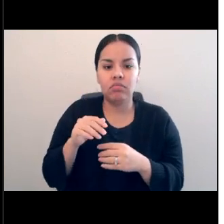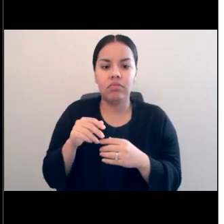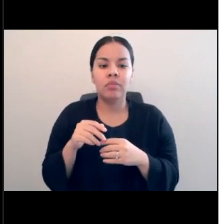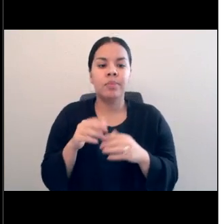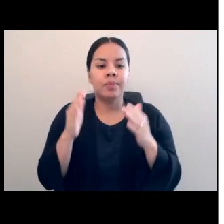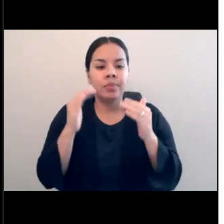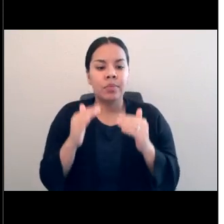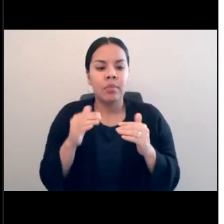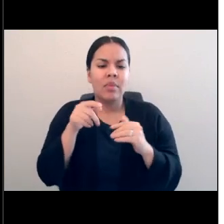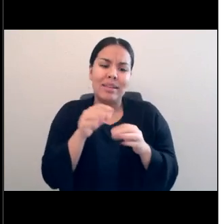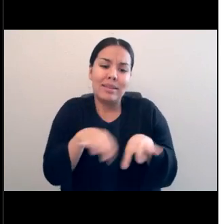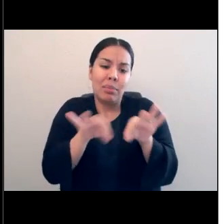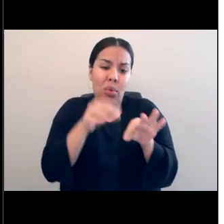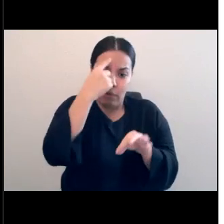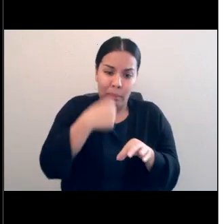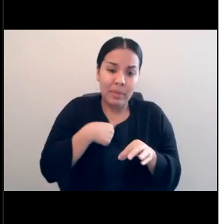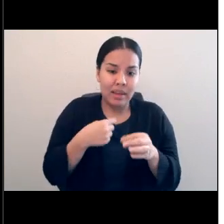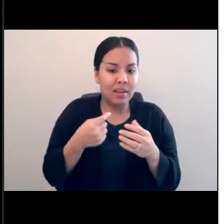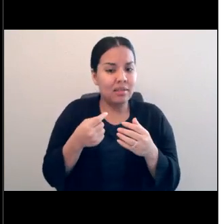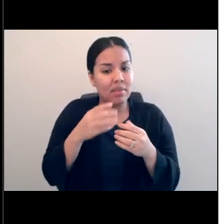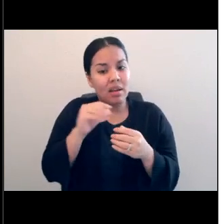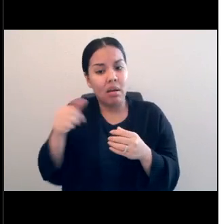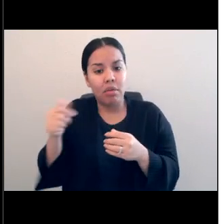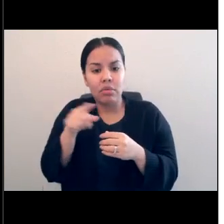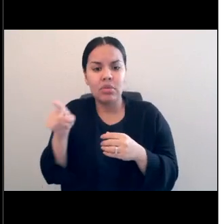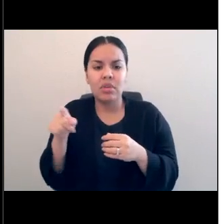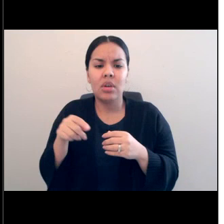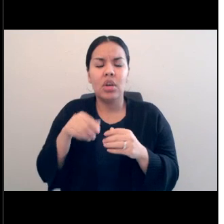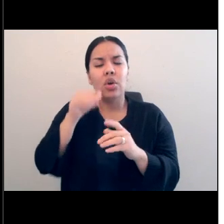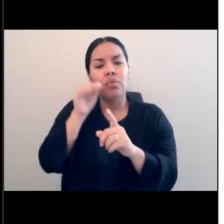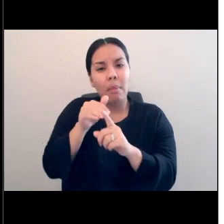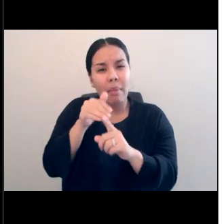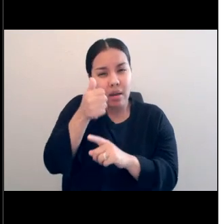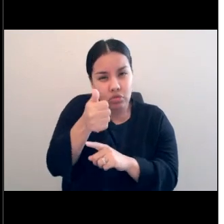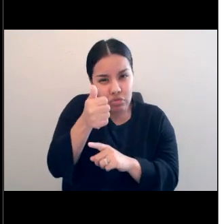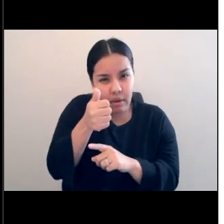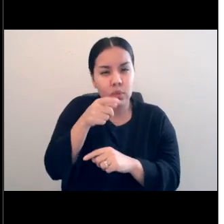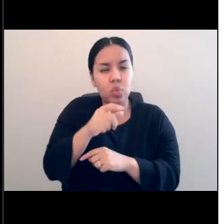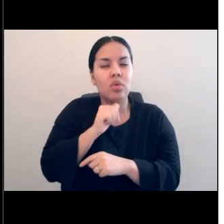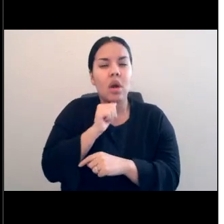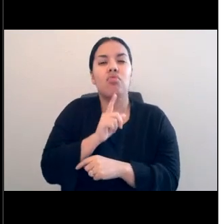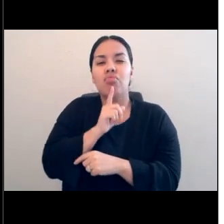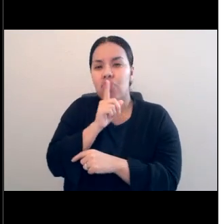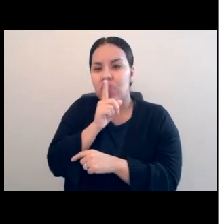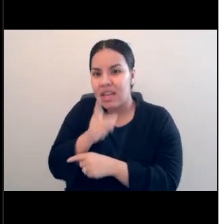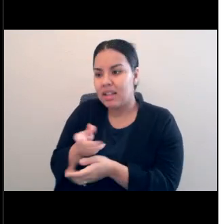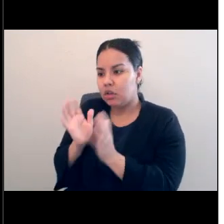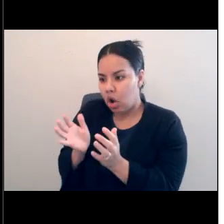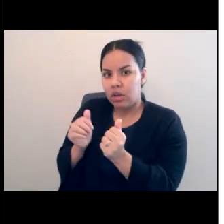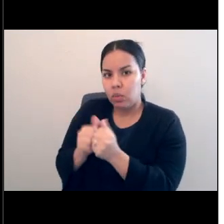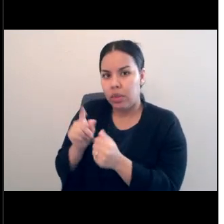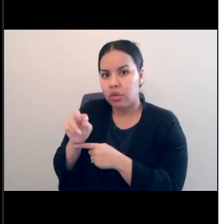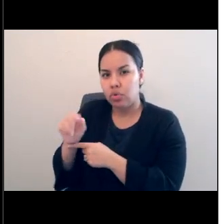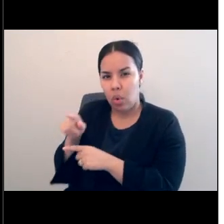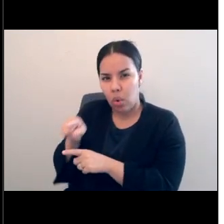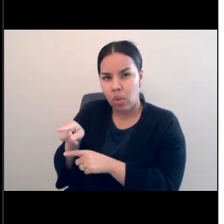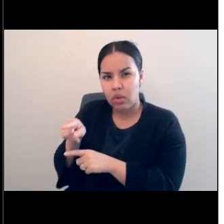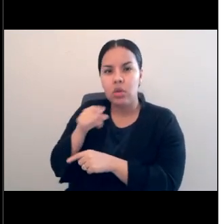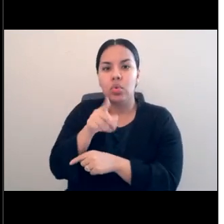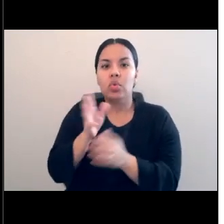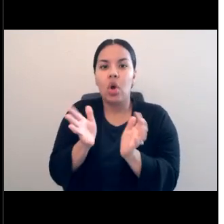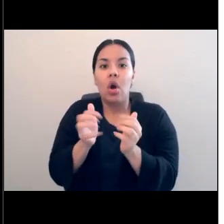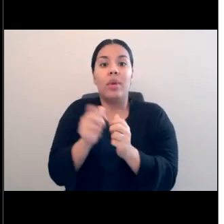as much as anyone to remind yourself that you're not actually really talking to the troll. You're talking to the people reading the troll's words. So sometimes